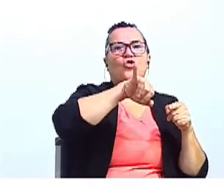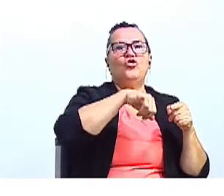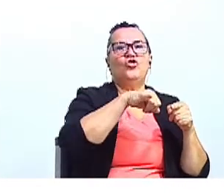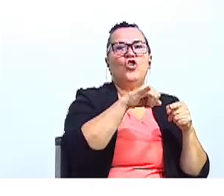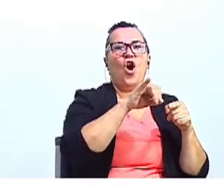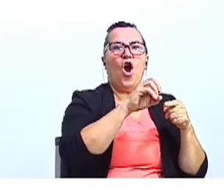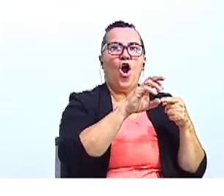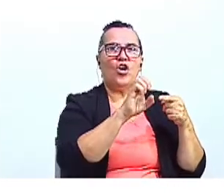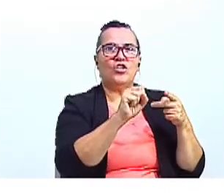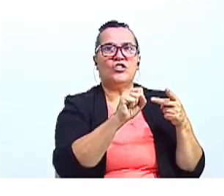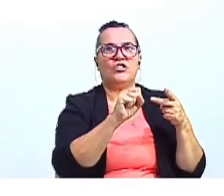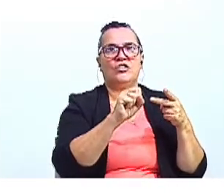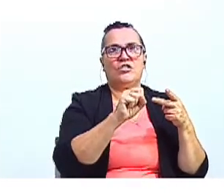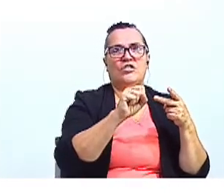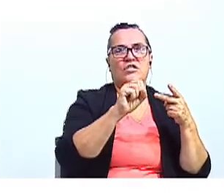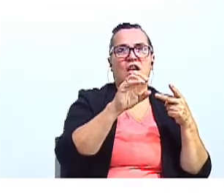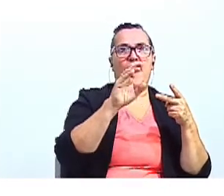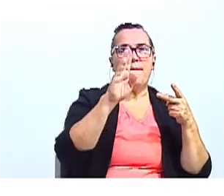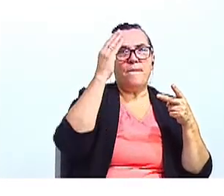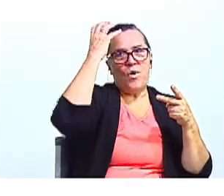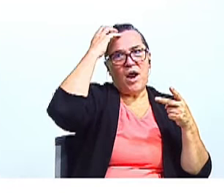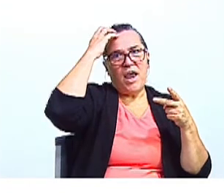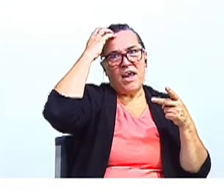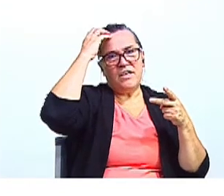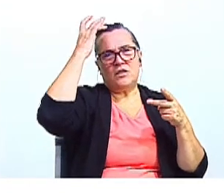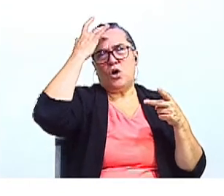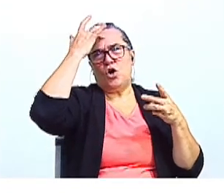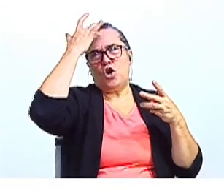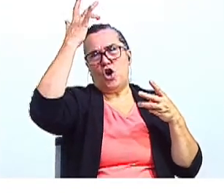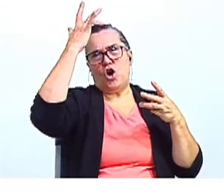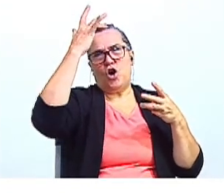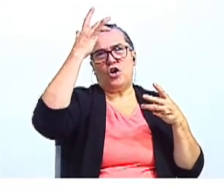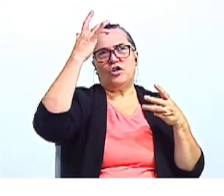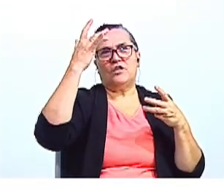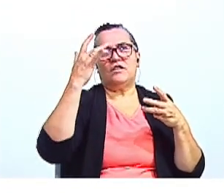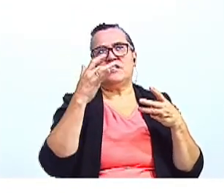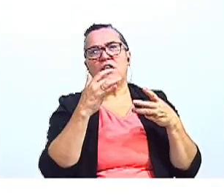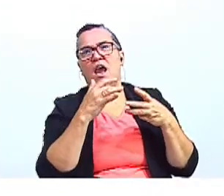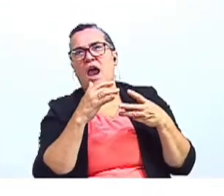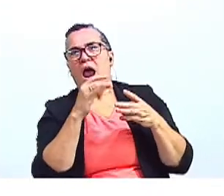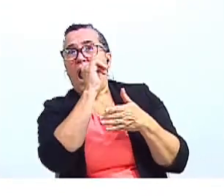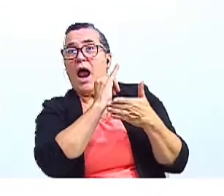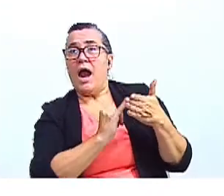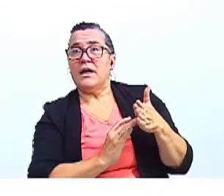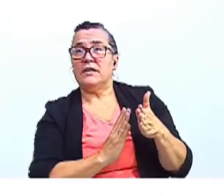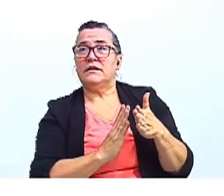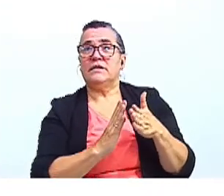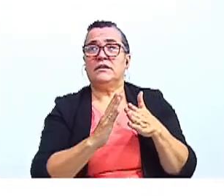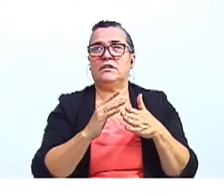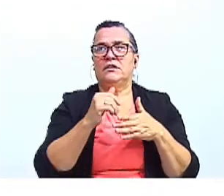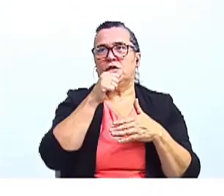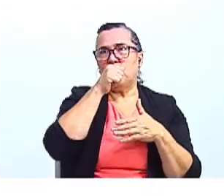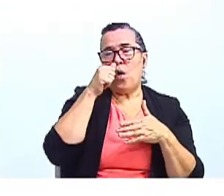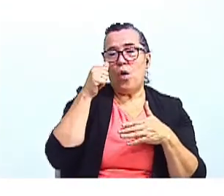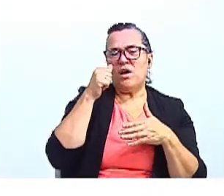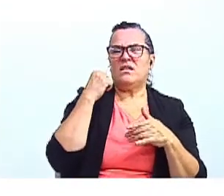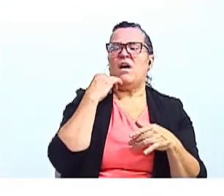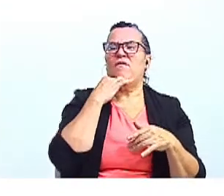brains, nerds, artists, druggies, and freaks. Paragraph number 3. It